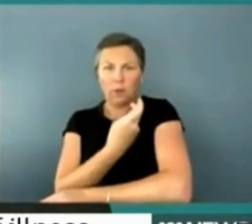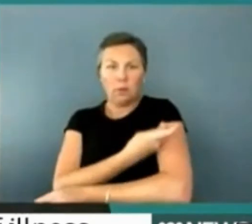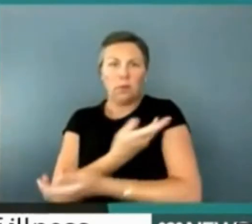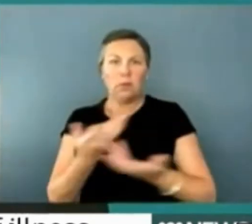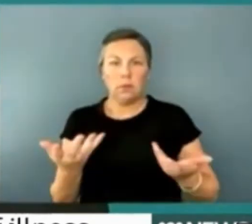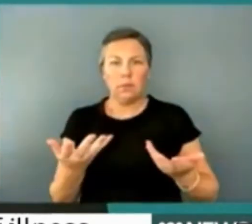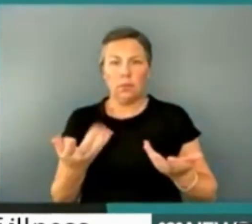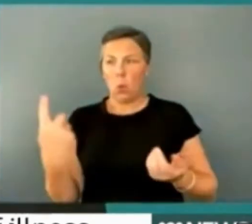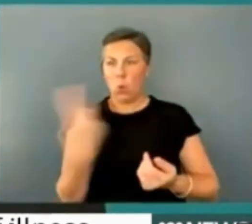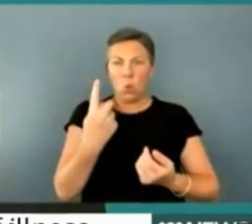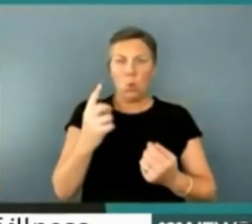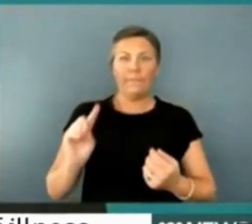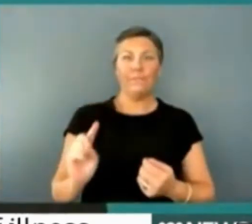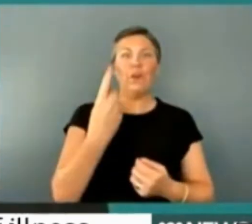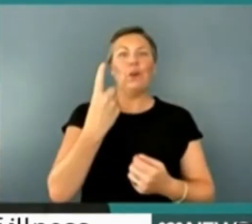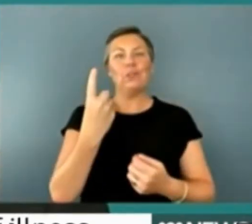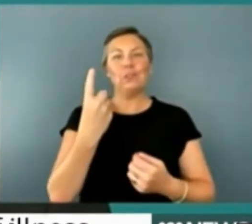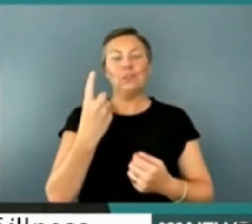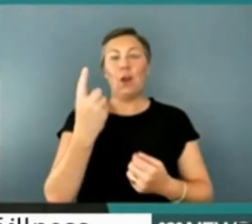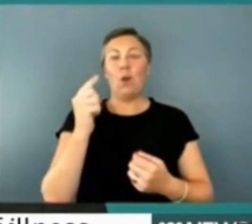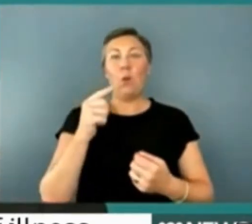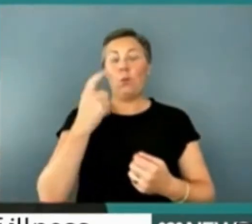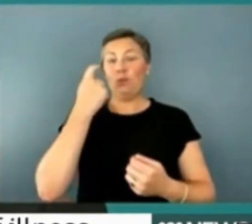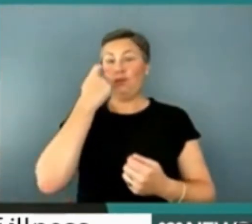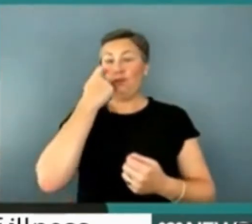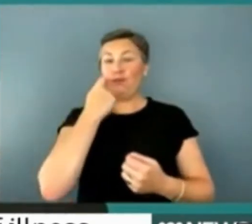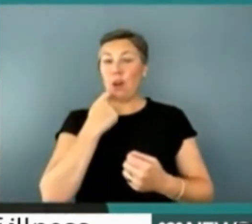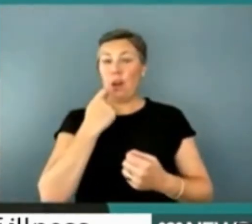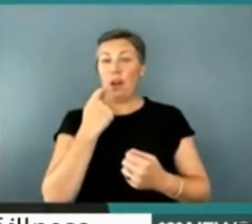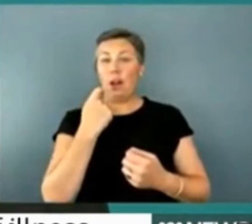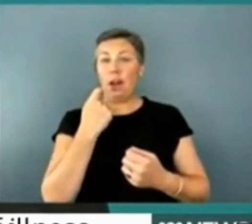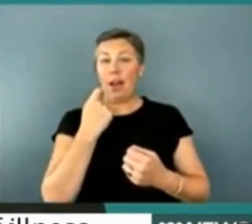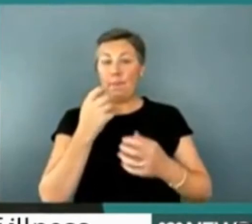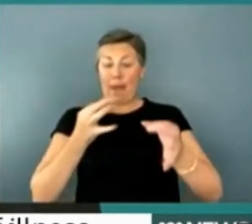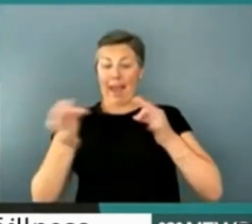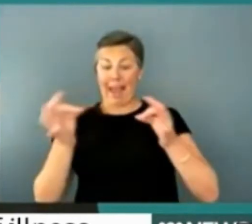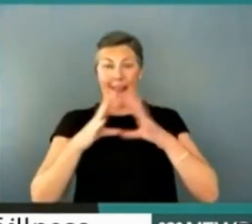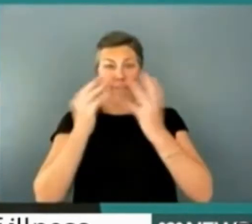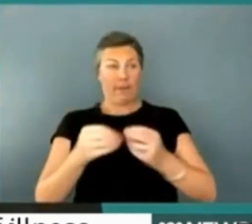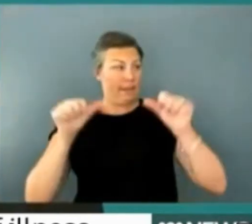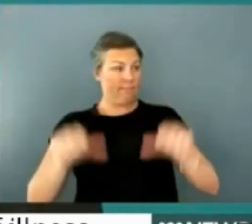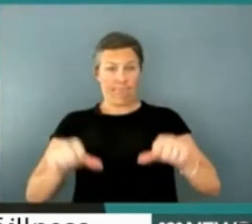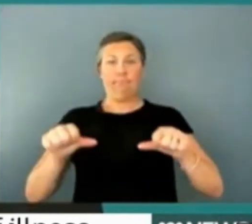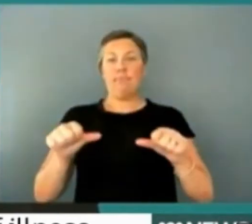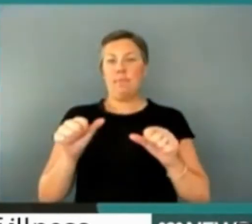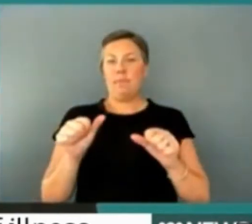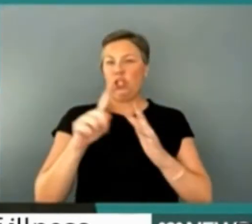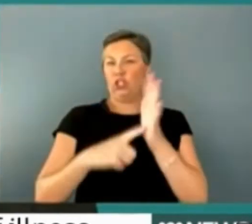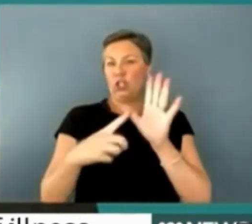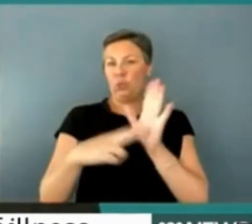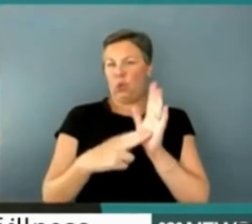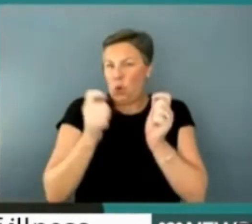have them completed in early January, those implementation plans. We have a specific